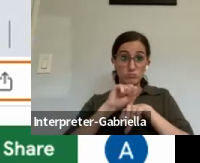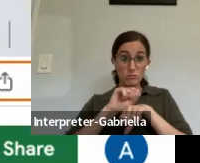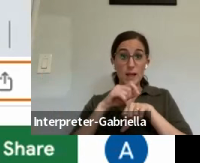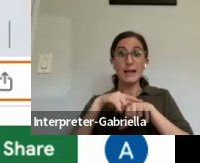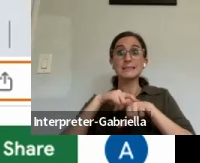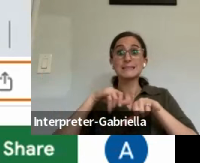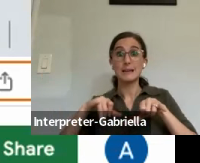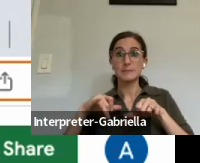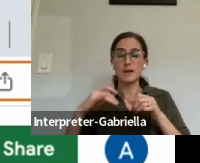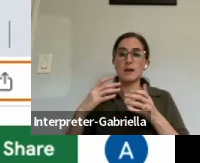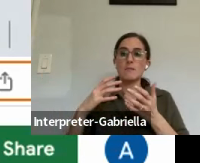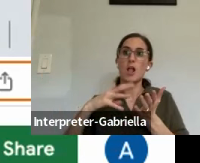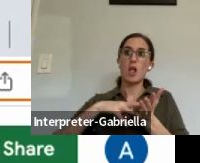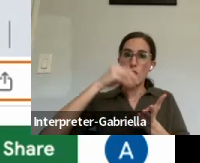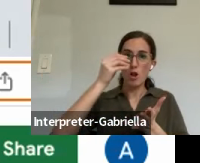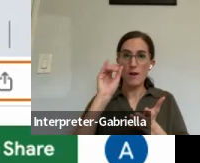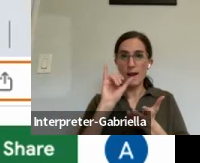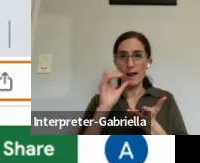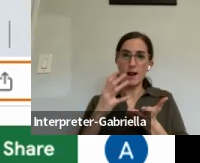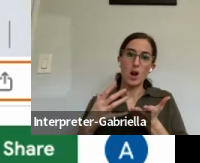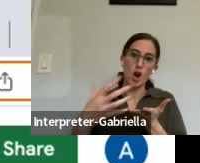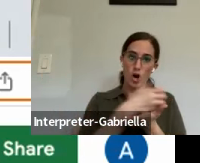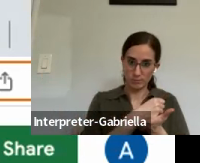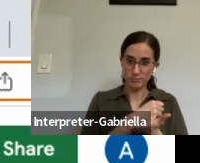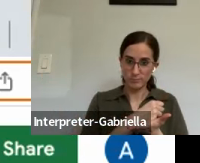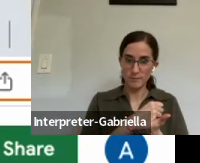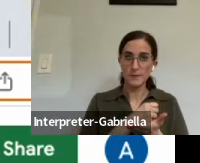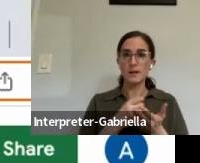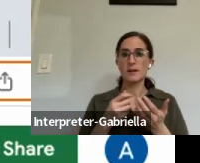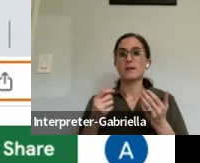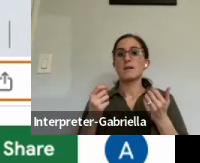for even TANF families. We have a contract with